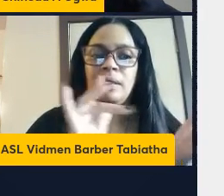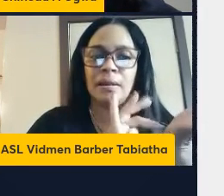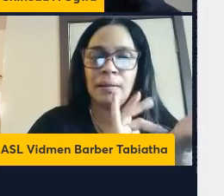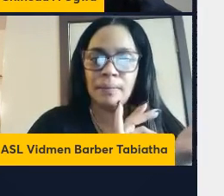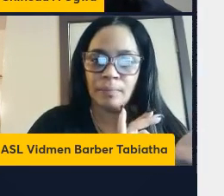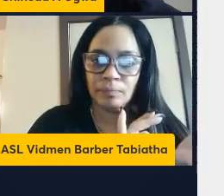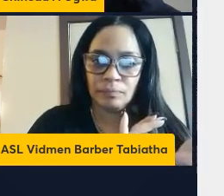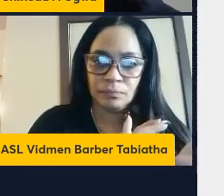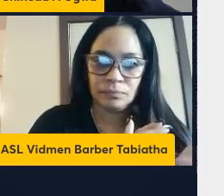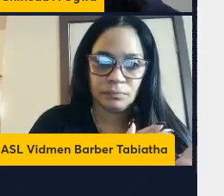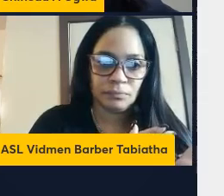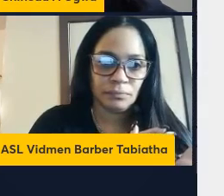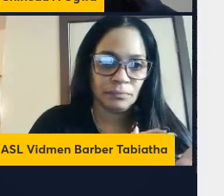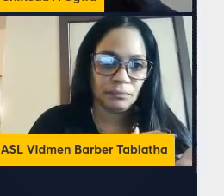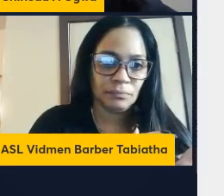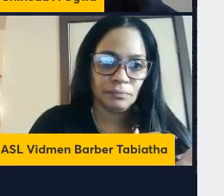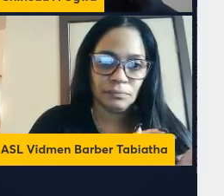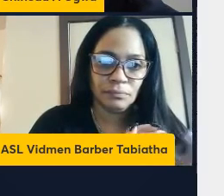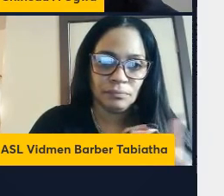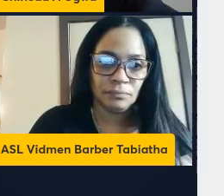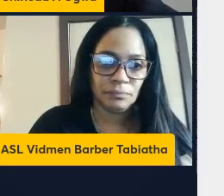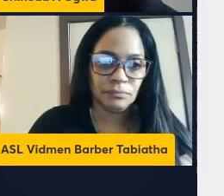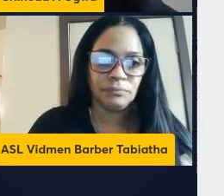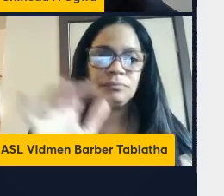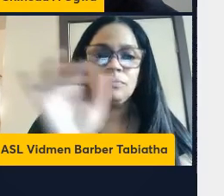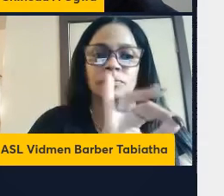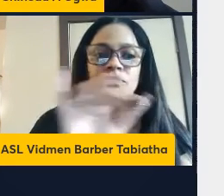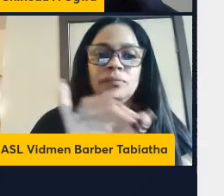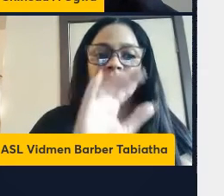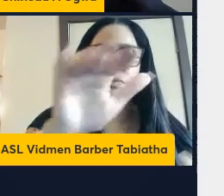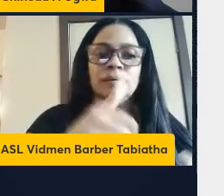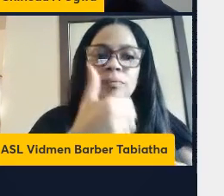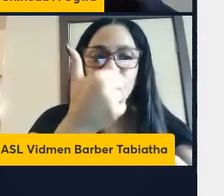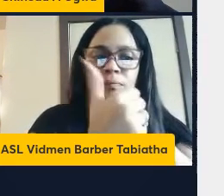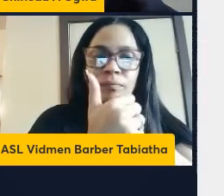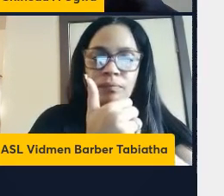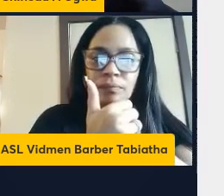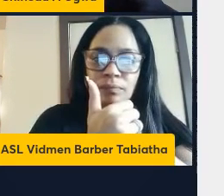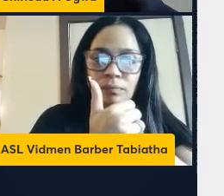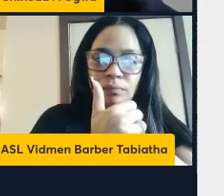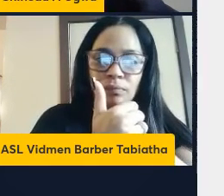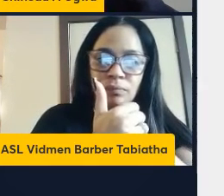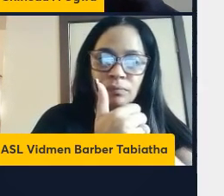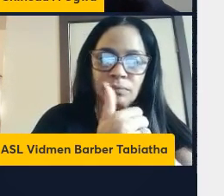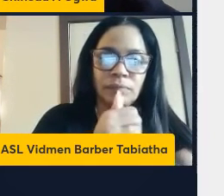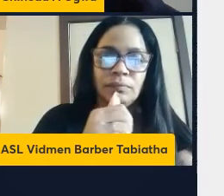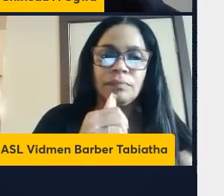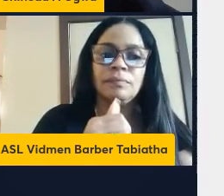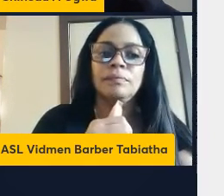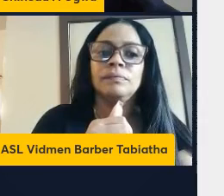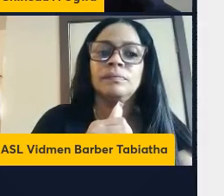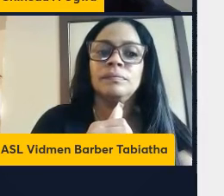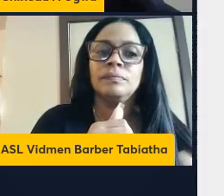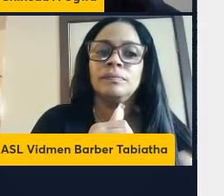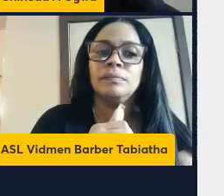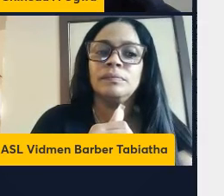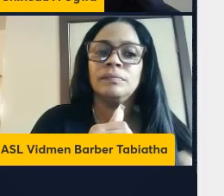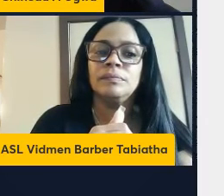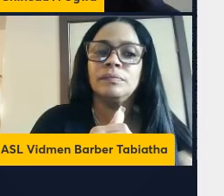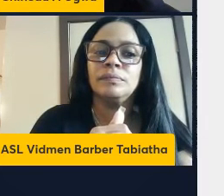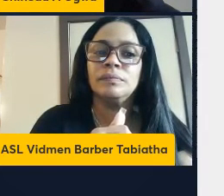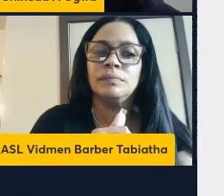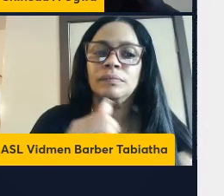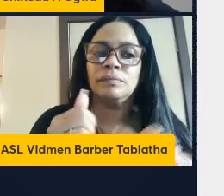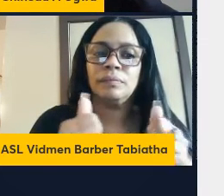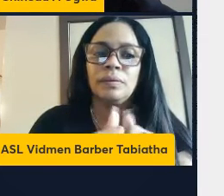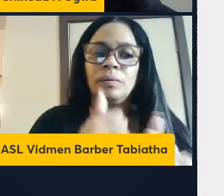LVZ lab at the University of Cambridge. We are also setting up our B-cell cloning and immunoglobulin